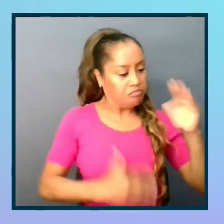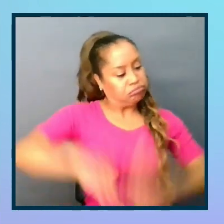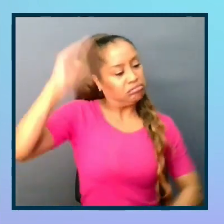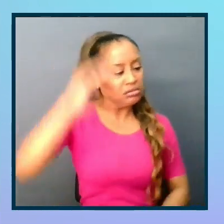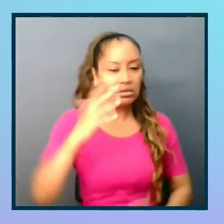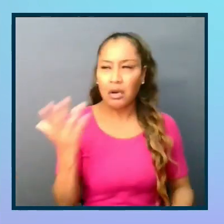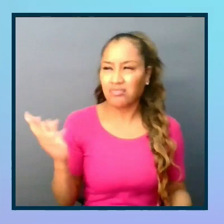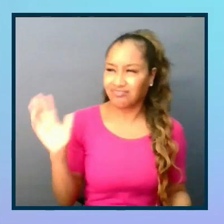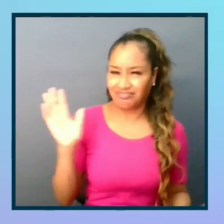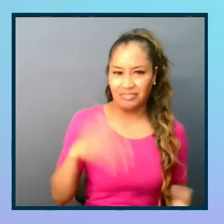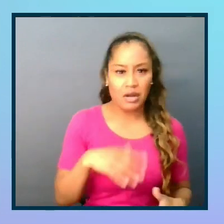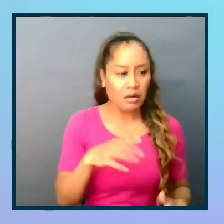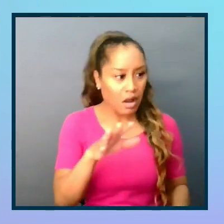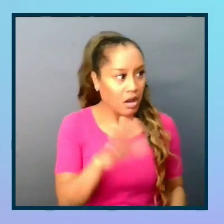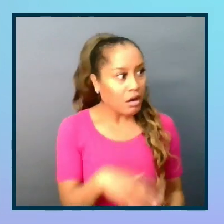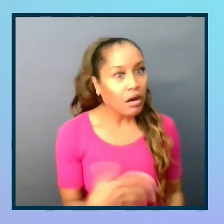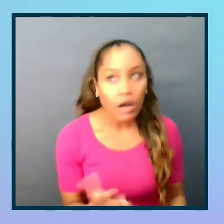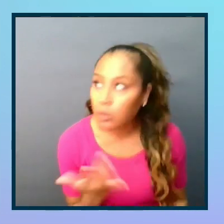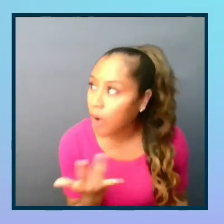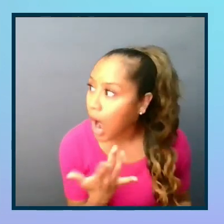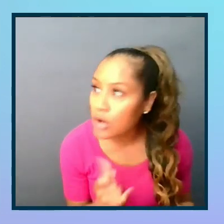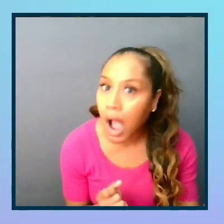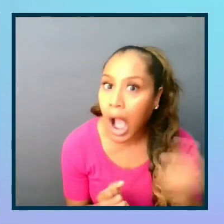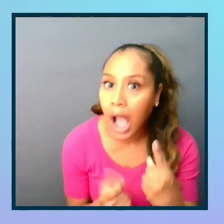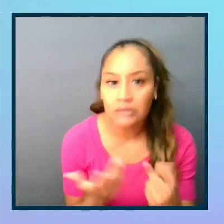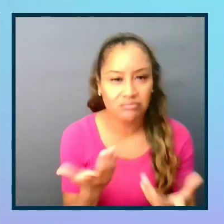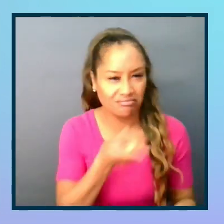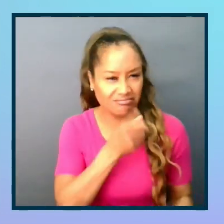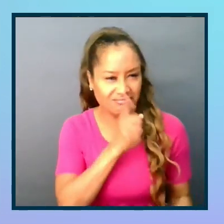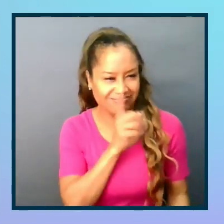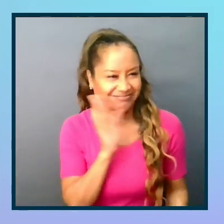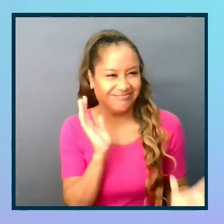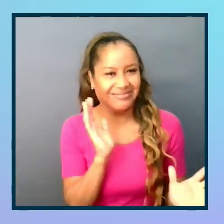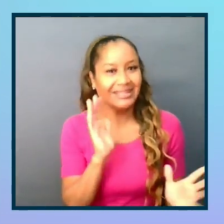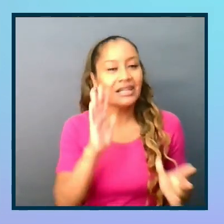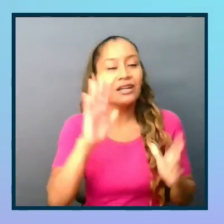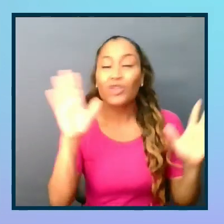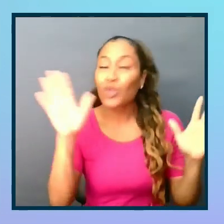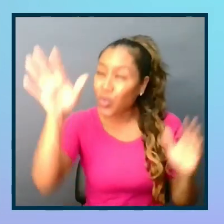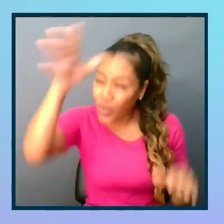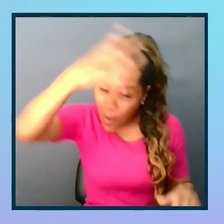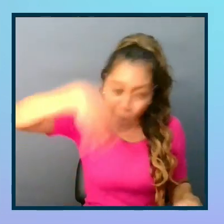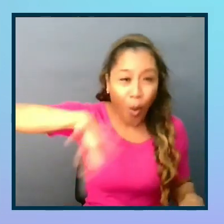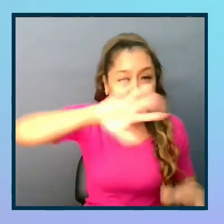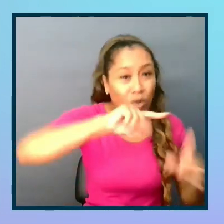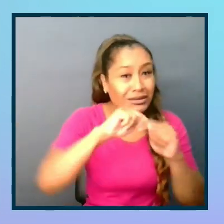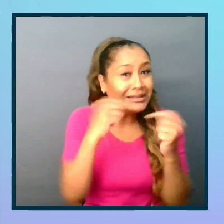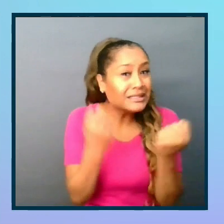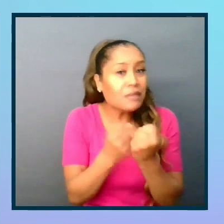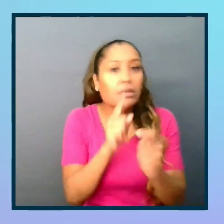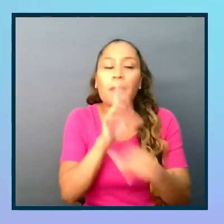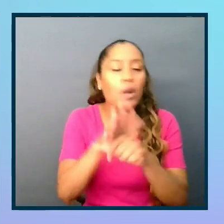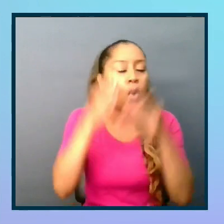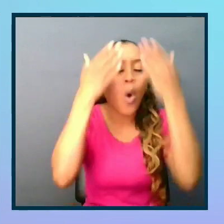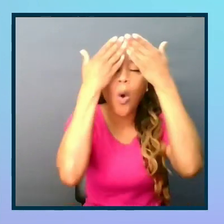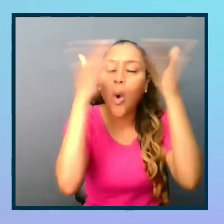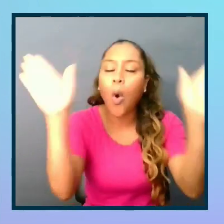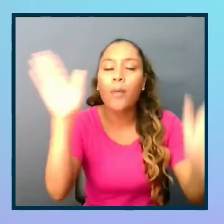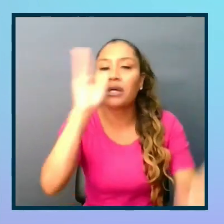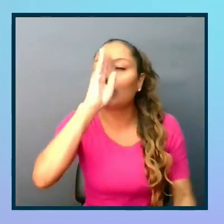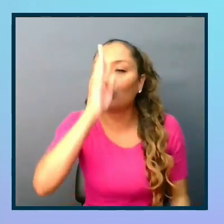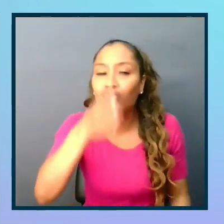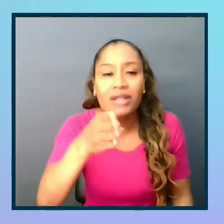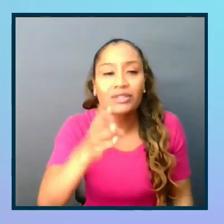to say, why would you ask that silly question? The whole team is committed to being open, direct, but